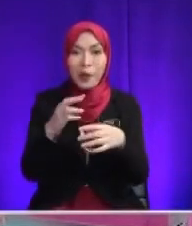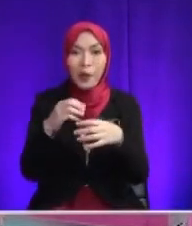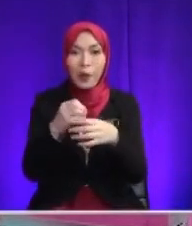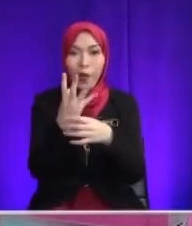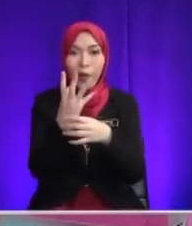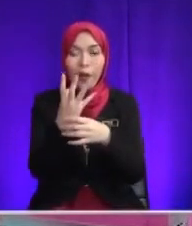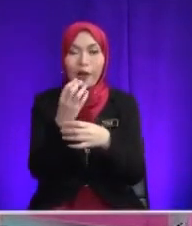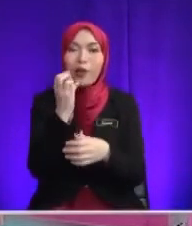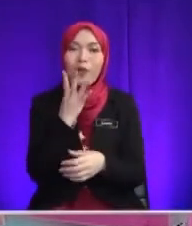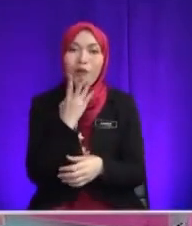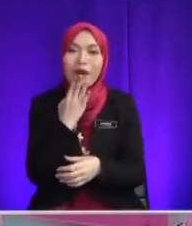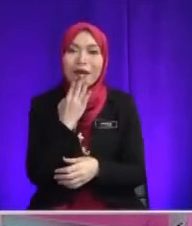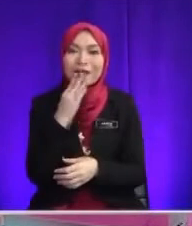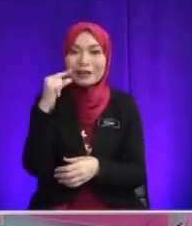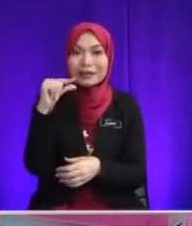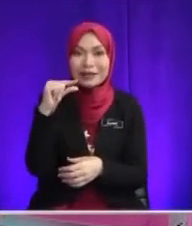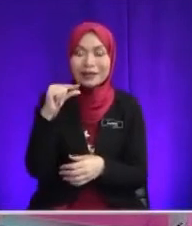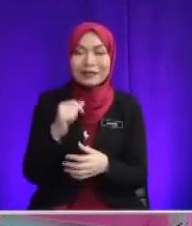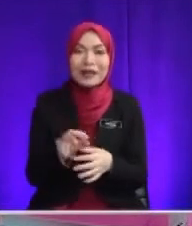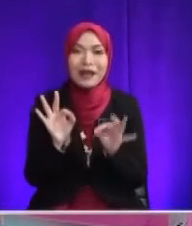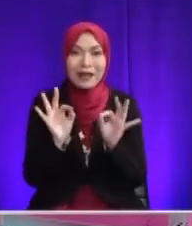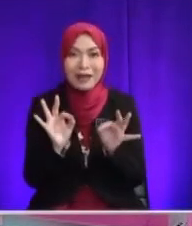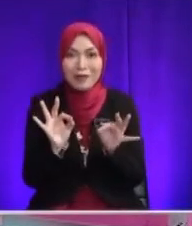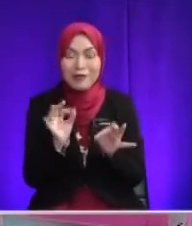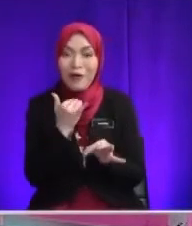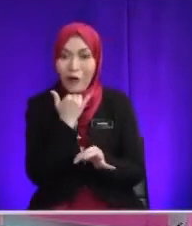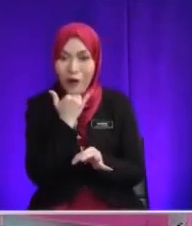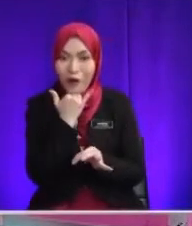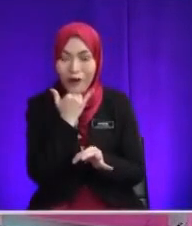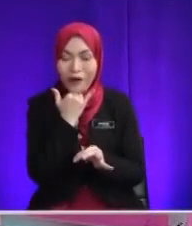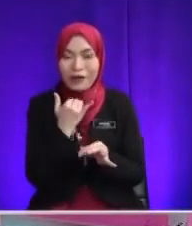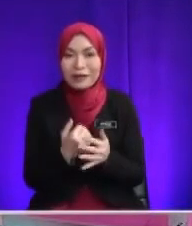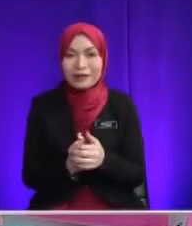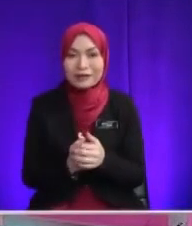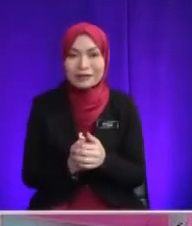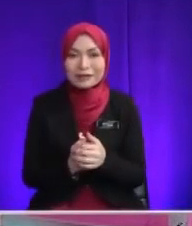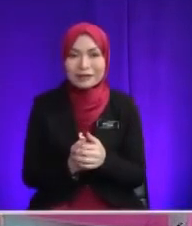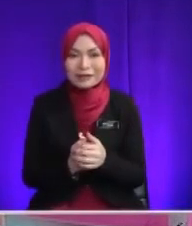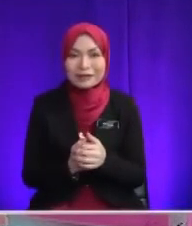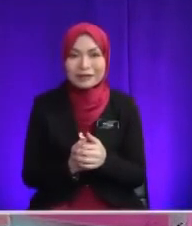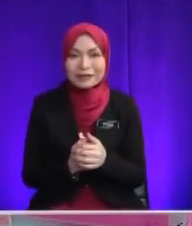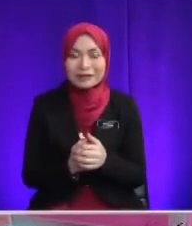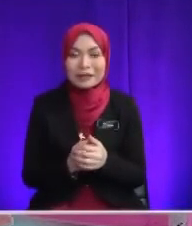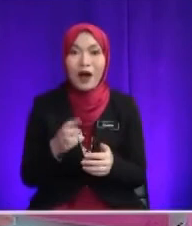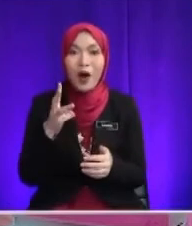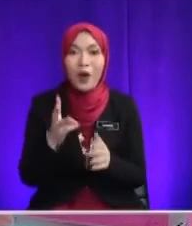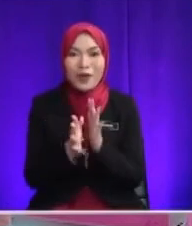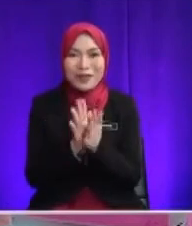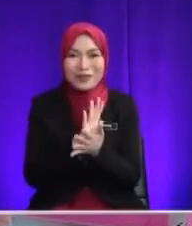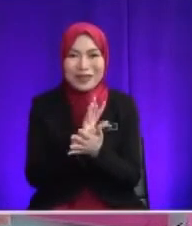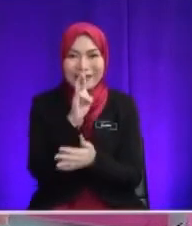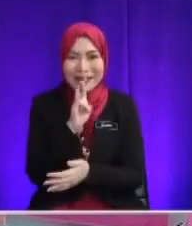the definition read by me is wrong, or it might not be the correct one, they're going to pop up the red card. Okay,